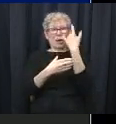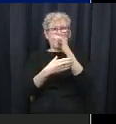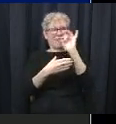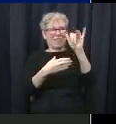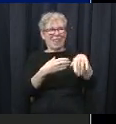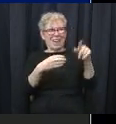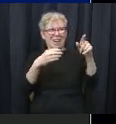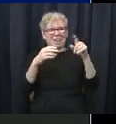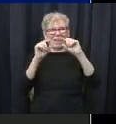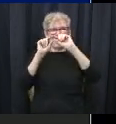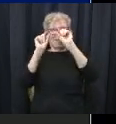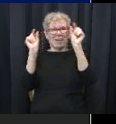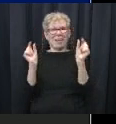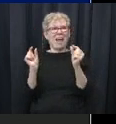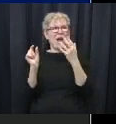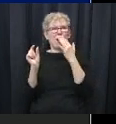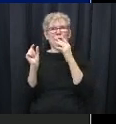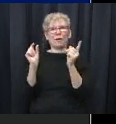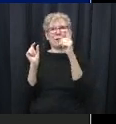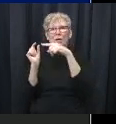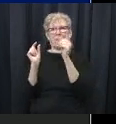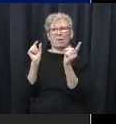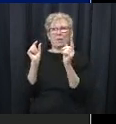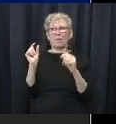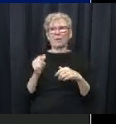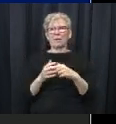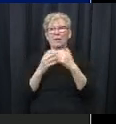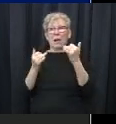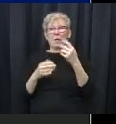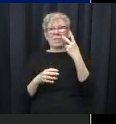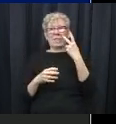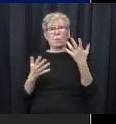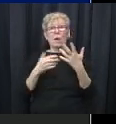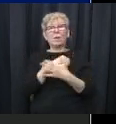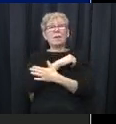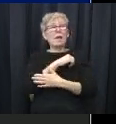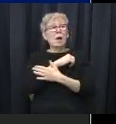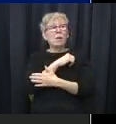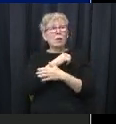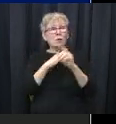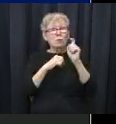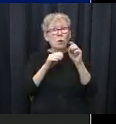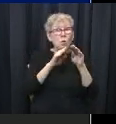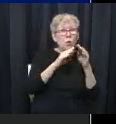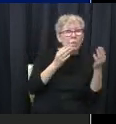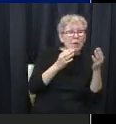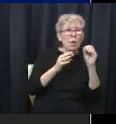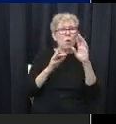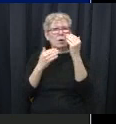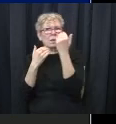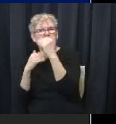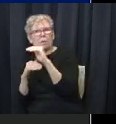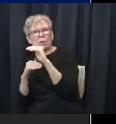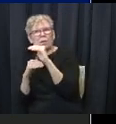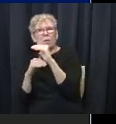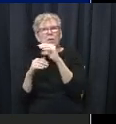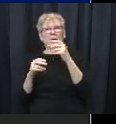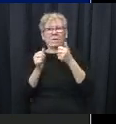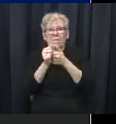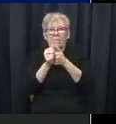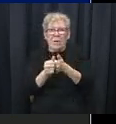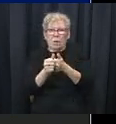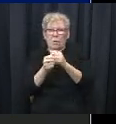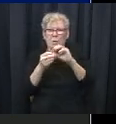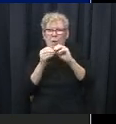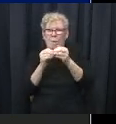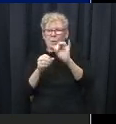restrictions on a county level based on the metrics of disease transmission, the level of local testing, and hospitalizations.